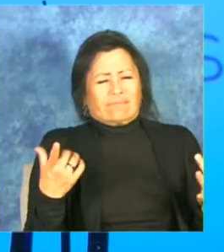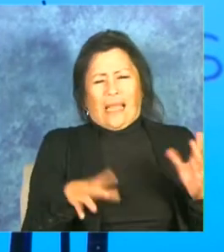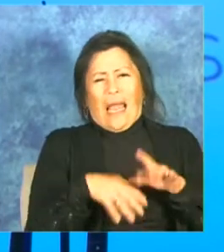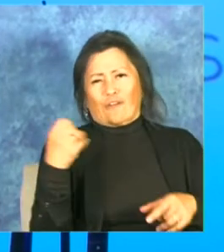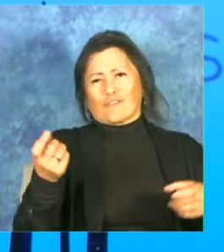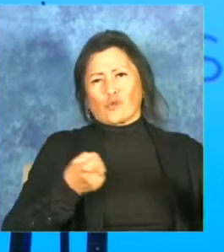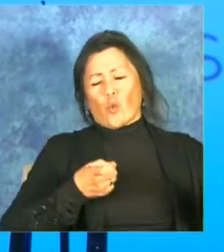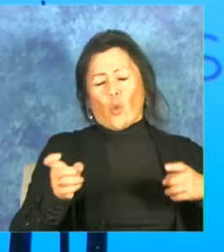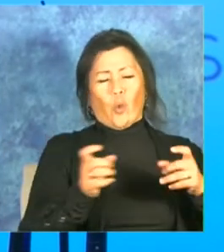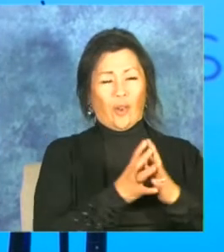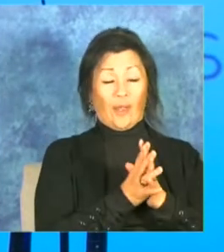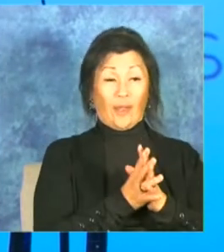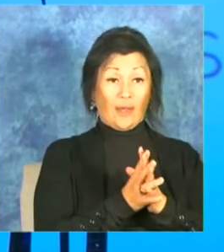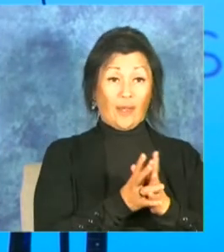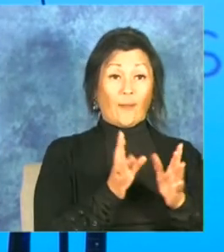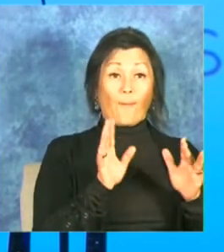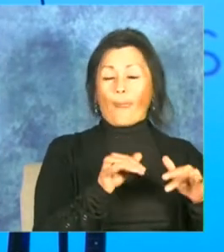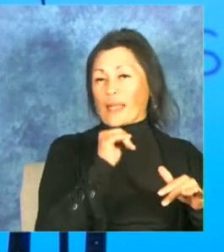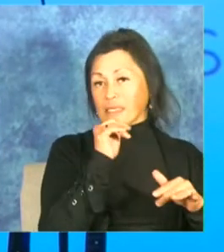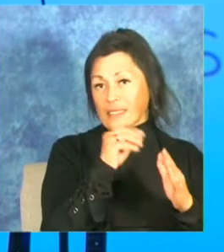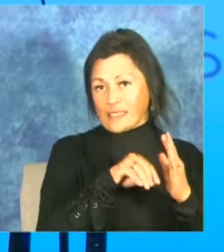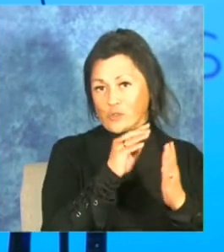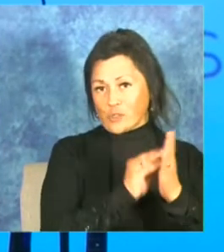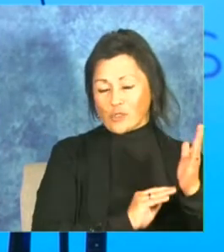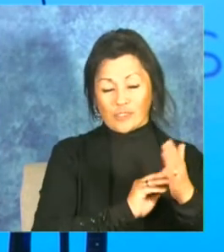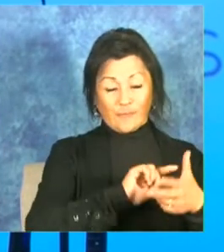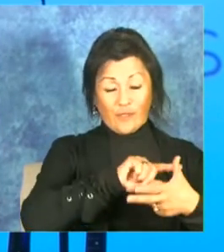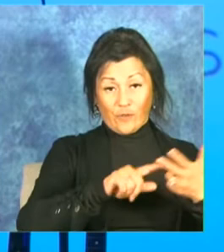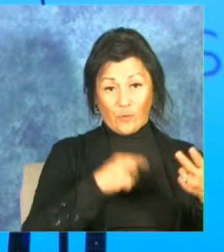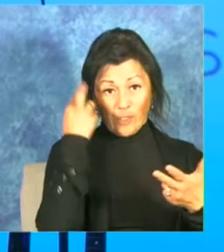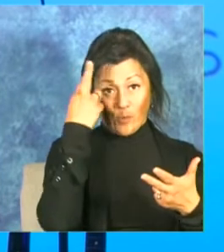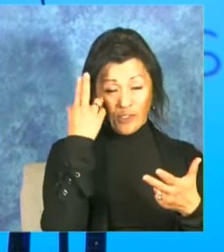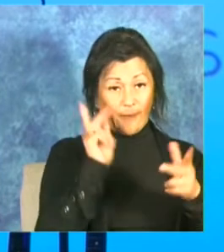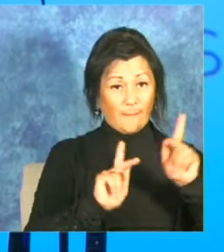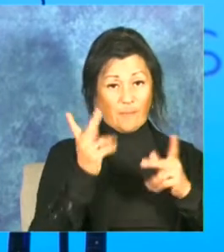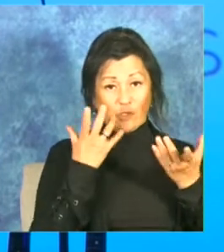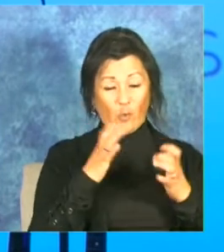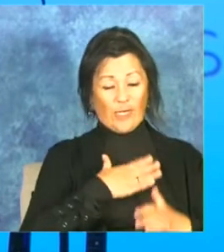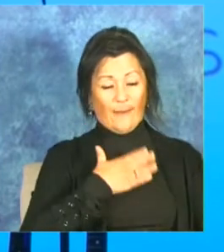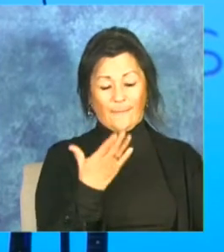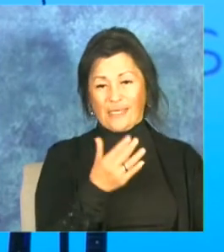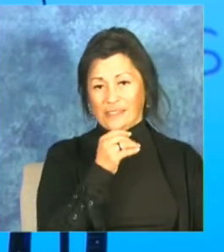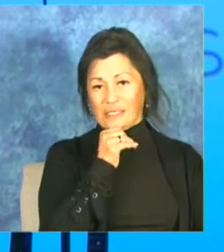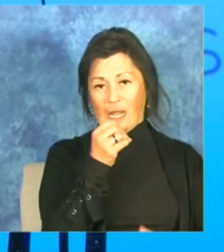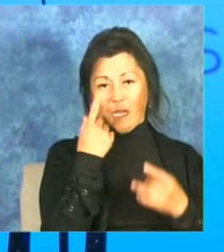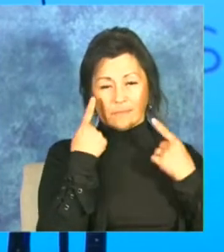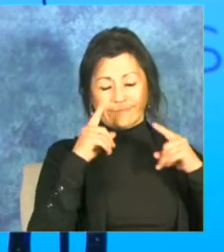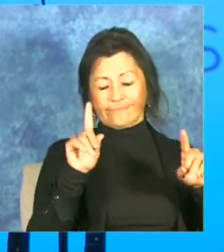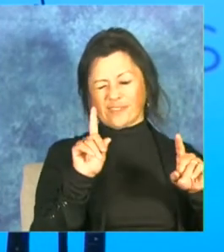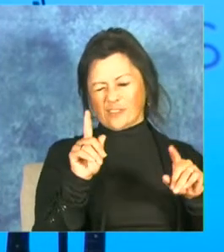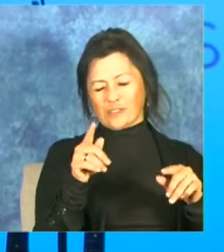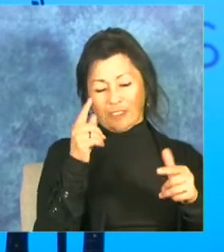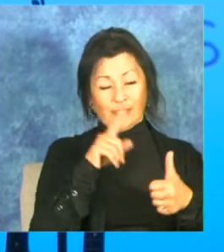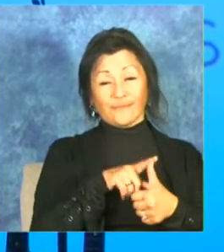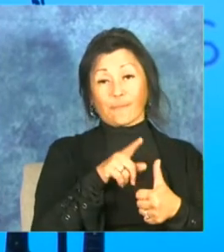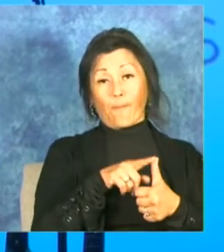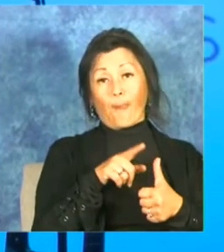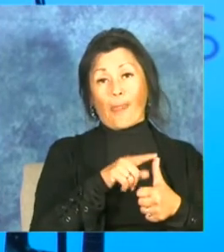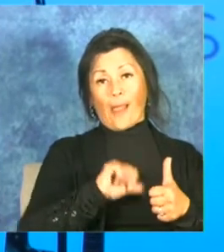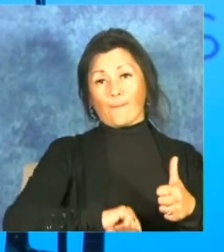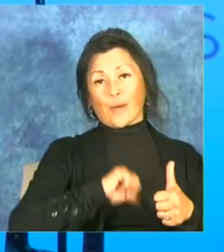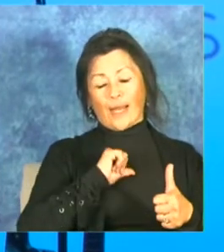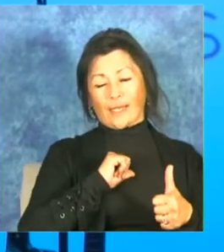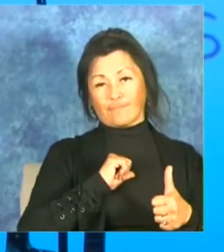control. Now, this isn't in your notes, but there are three reasons people don't want to admit that it's not working. I'll give them to you real quick. One is